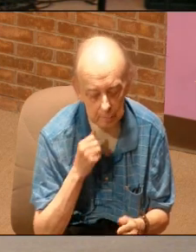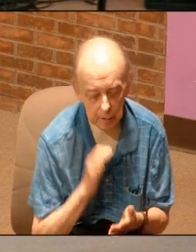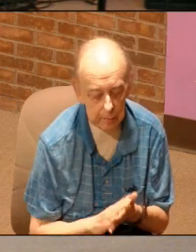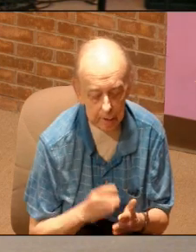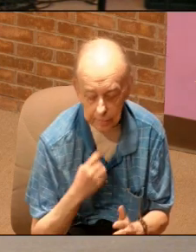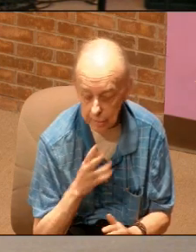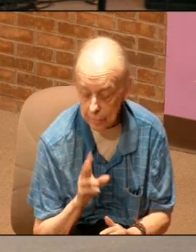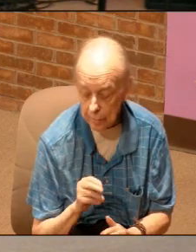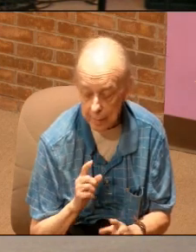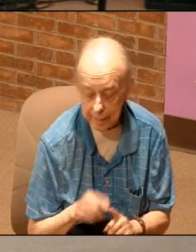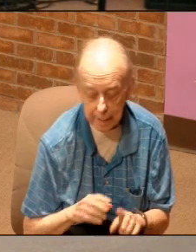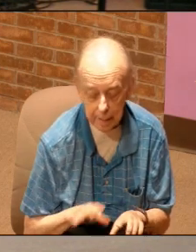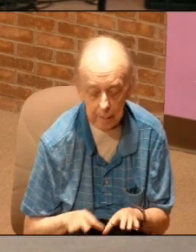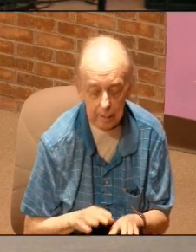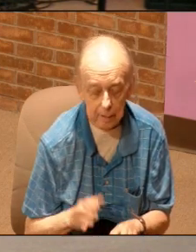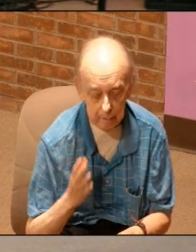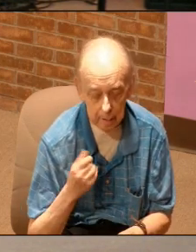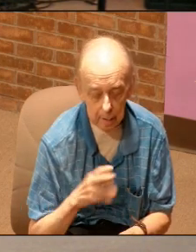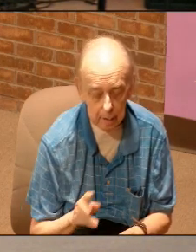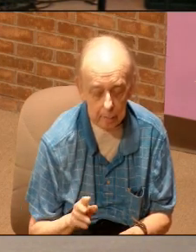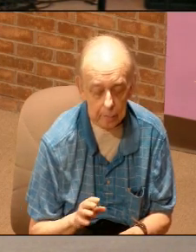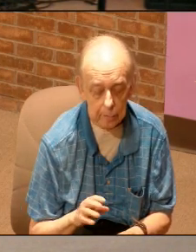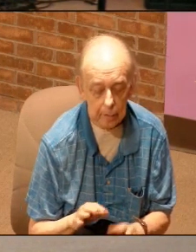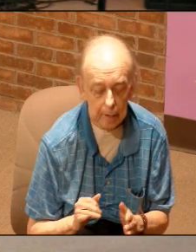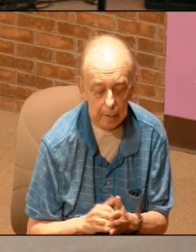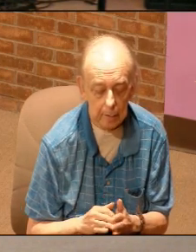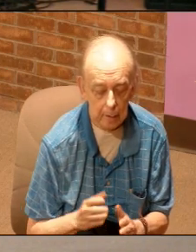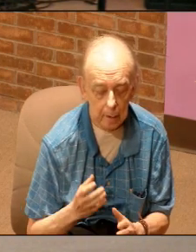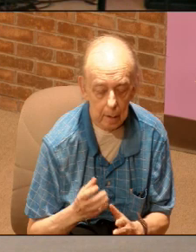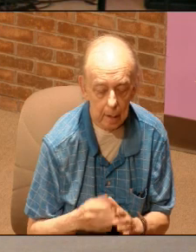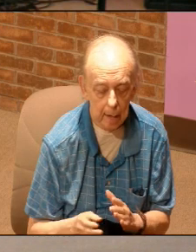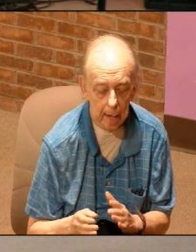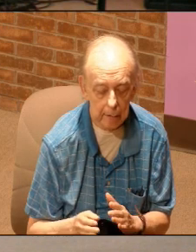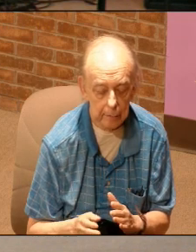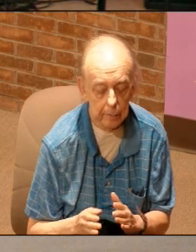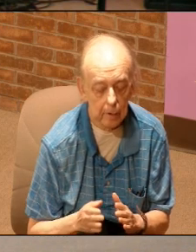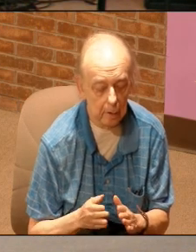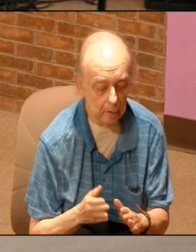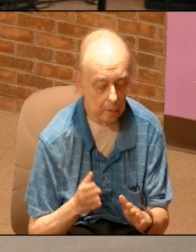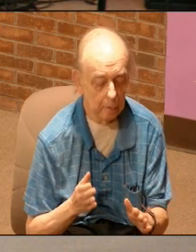couldn't. Because if she tried to do it out of order,